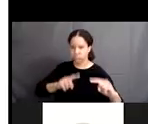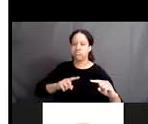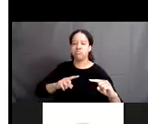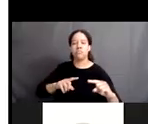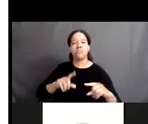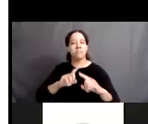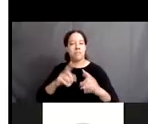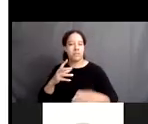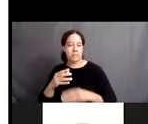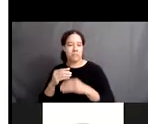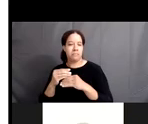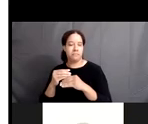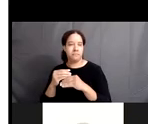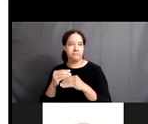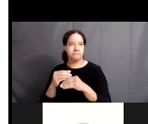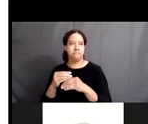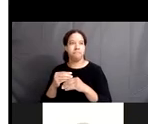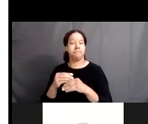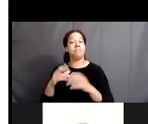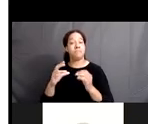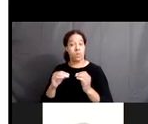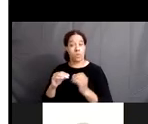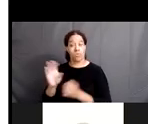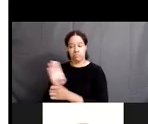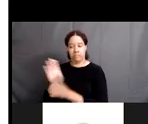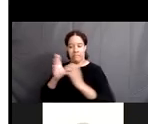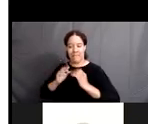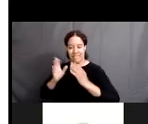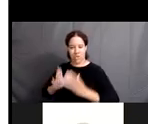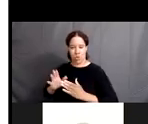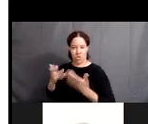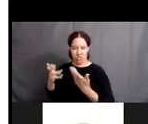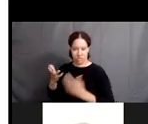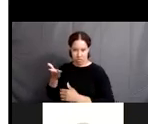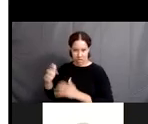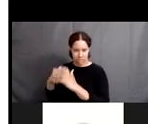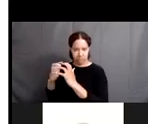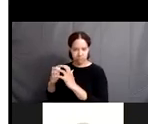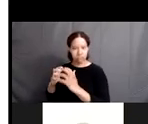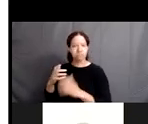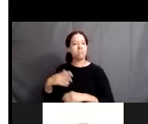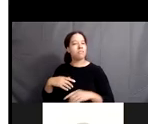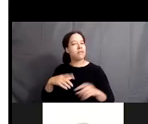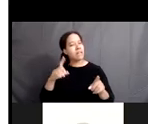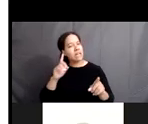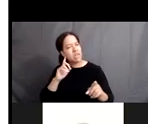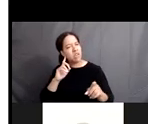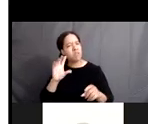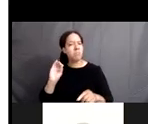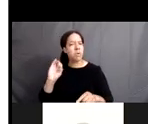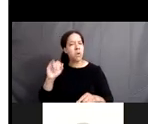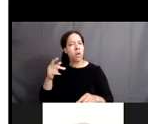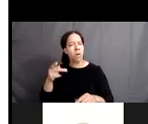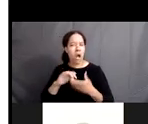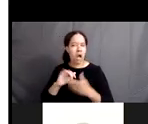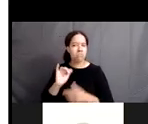are existing business owners that sometimes hear about this or learn about this and, you know,